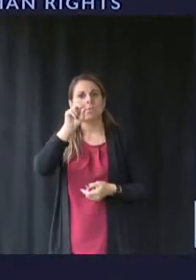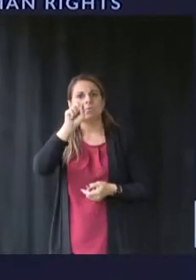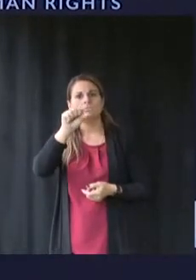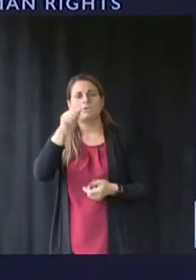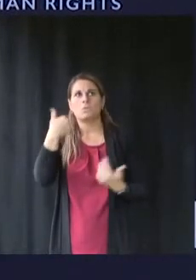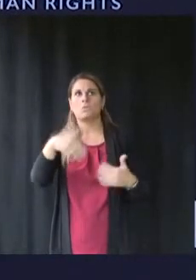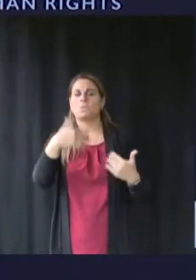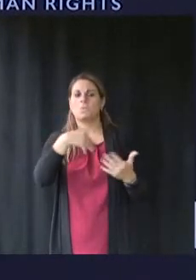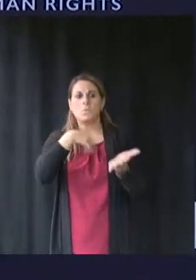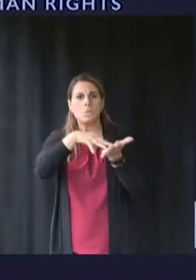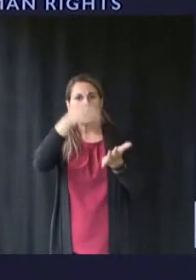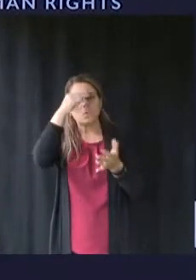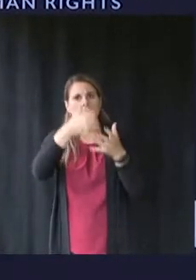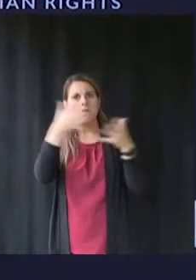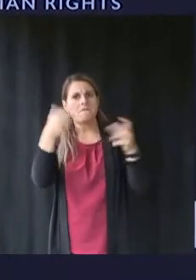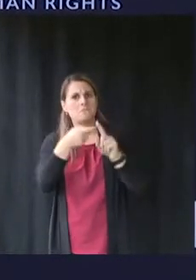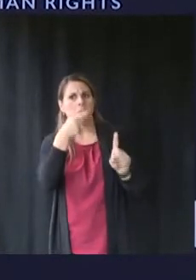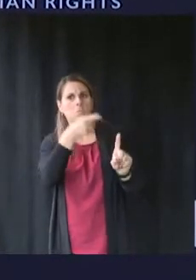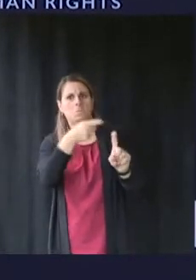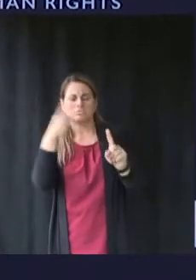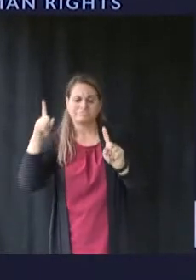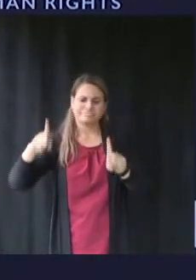your long-standing dedication